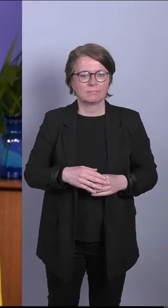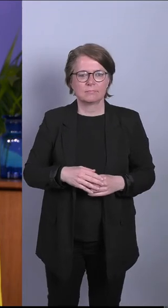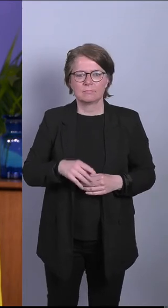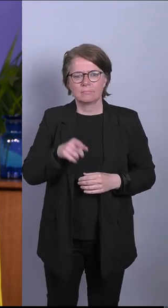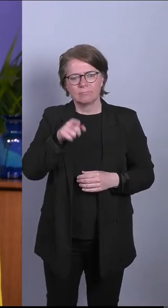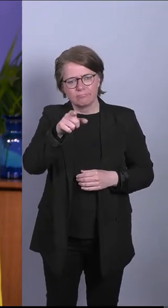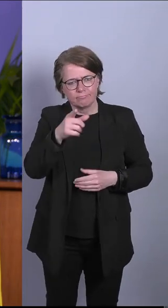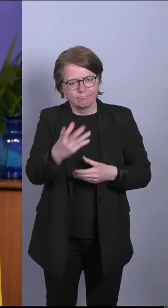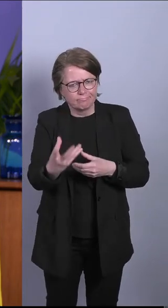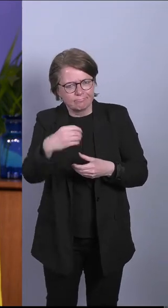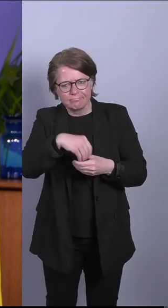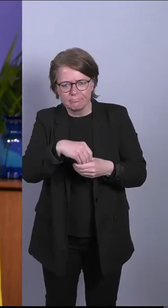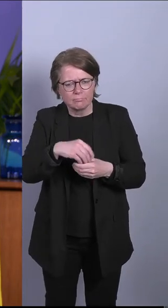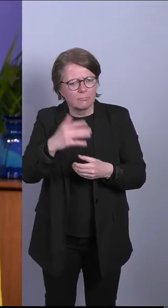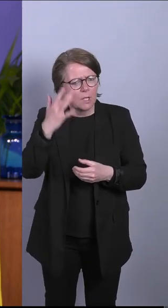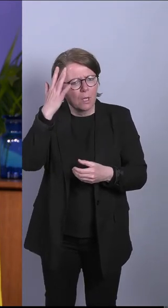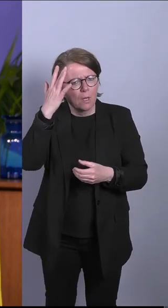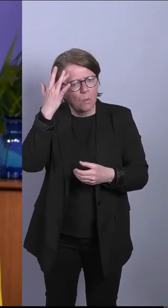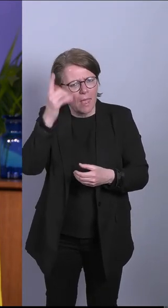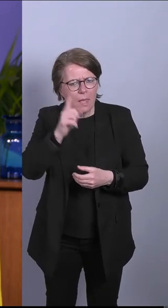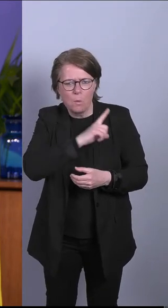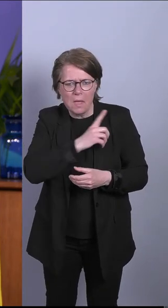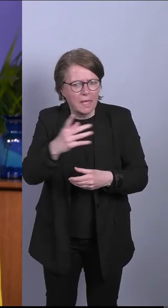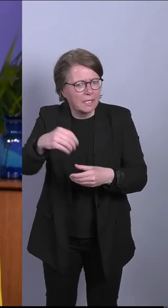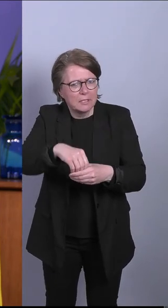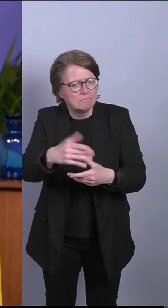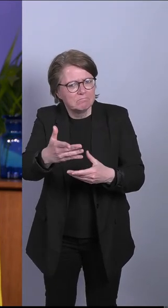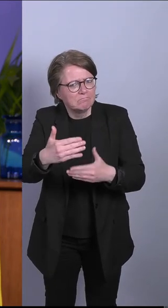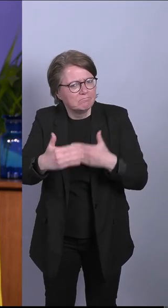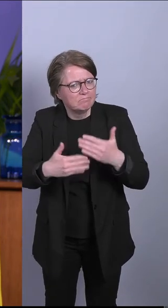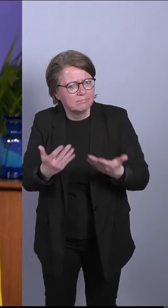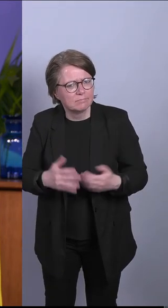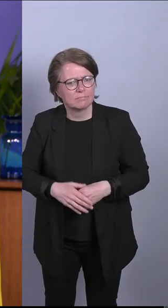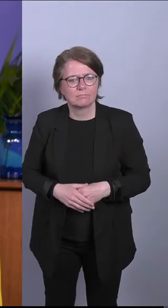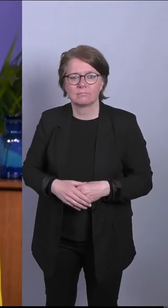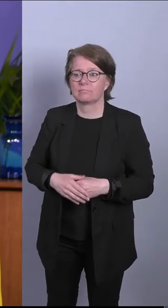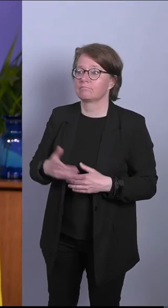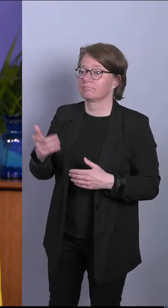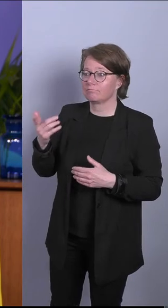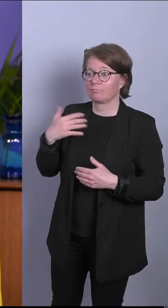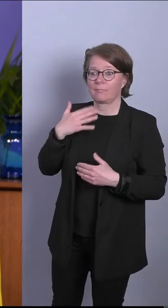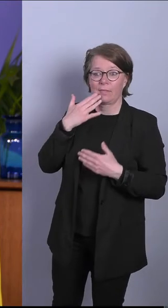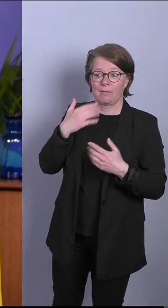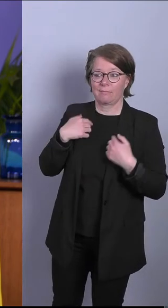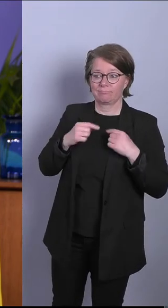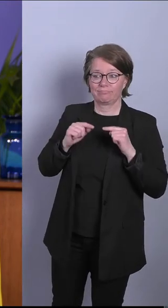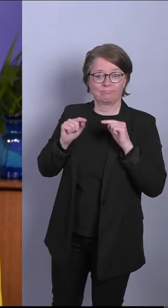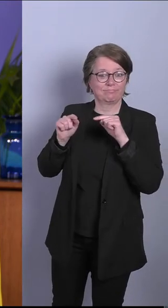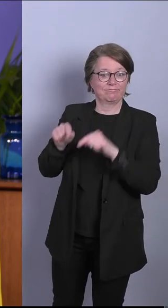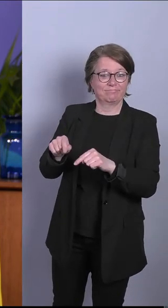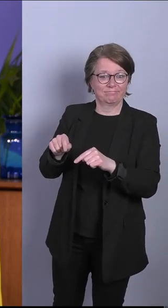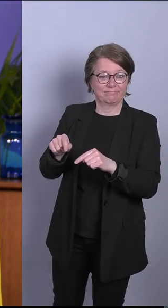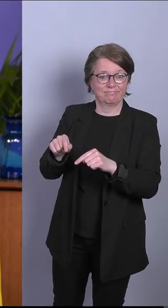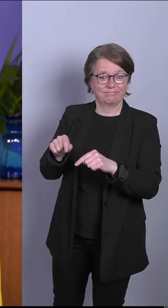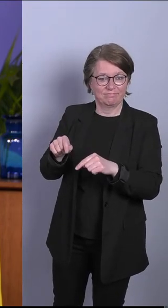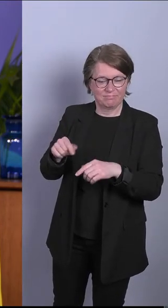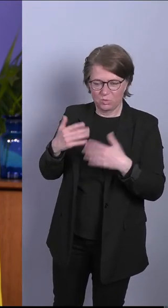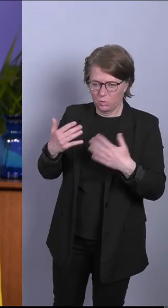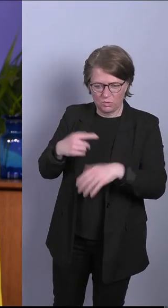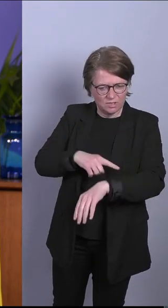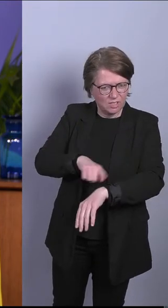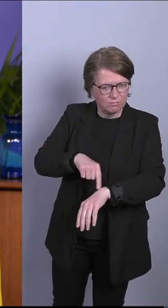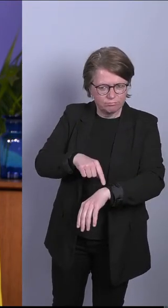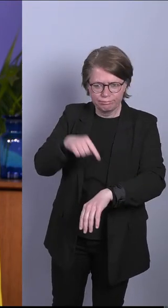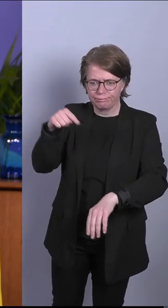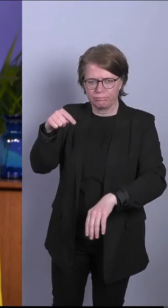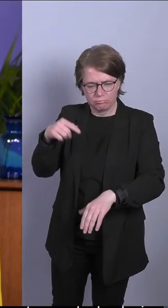Firstly, thank you for having me here. It just feels like yesterday that I joined, so 3 years have gone by really quick. But